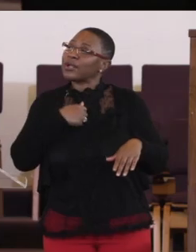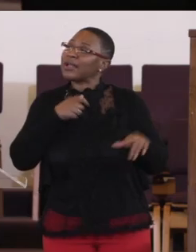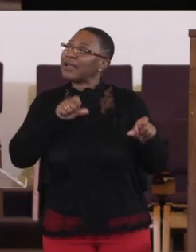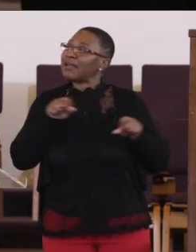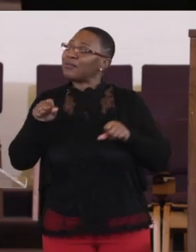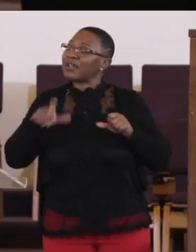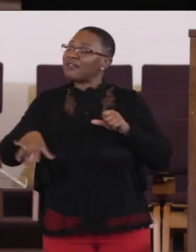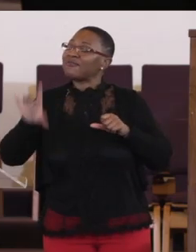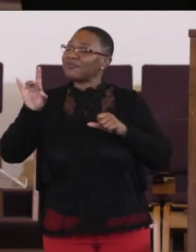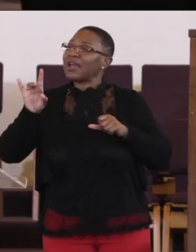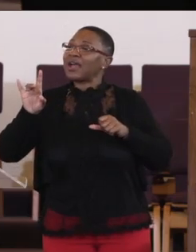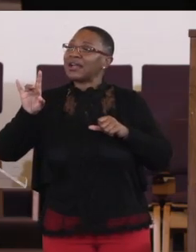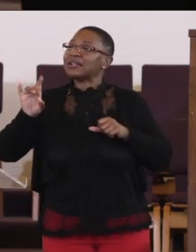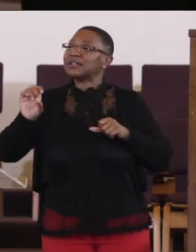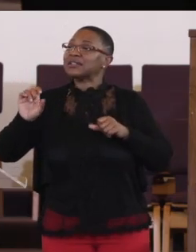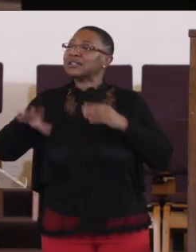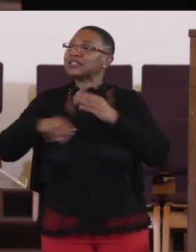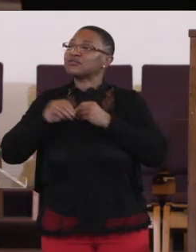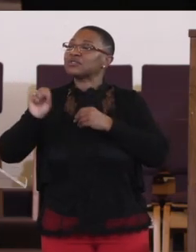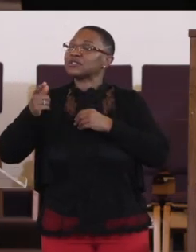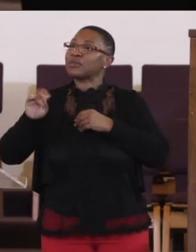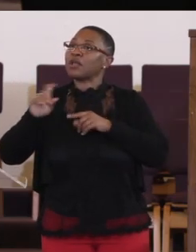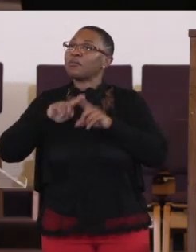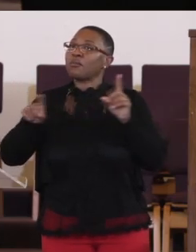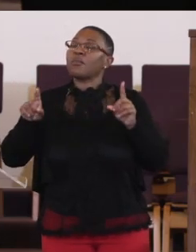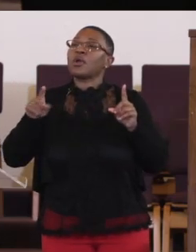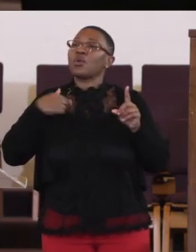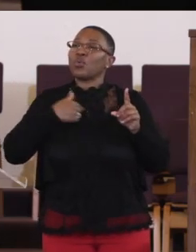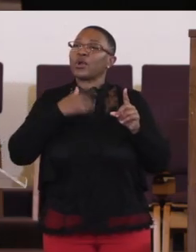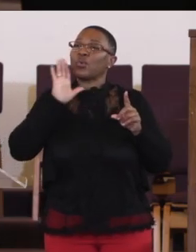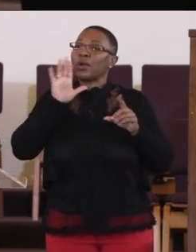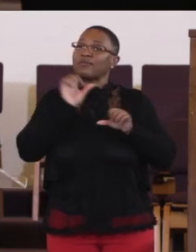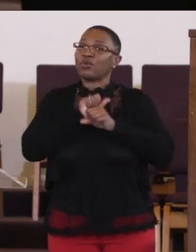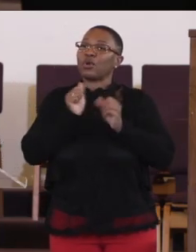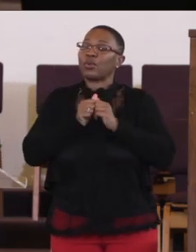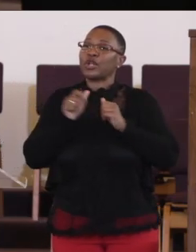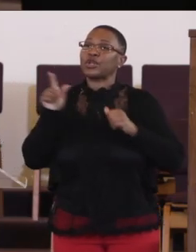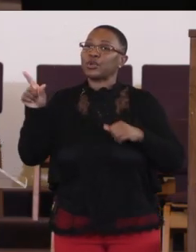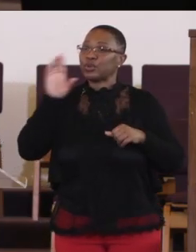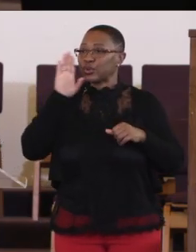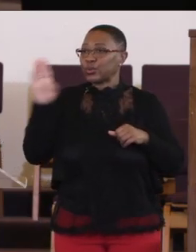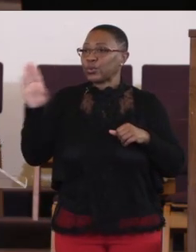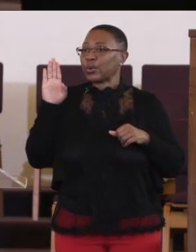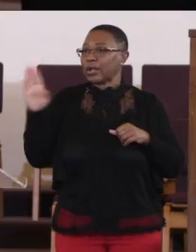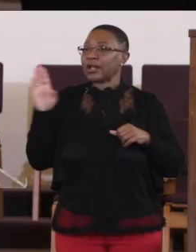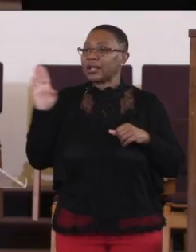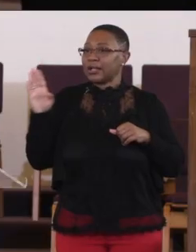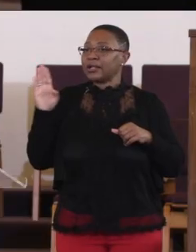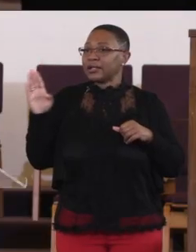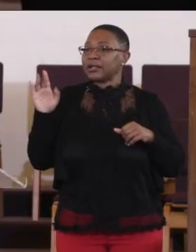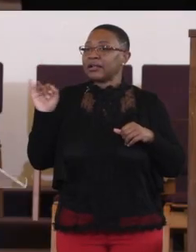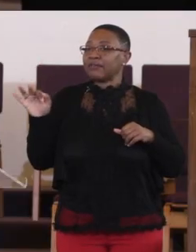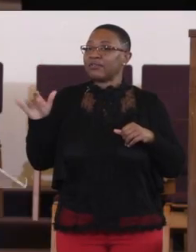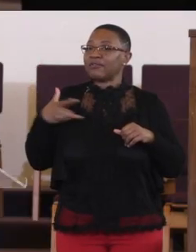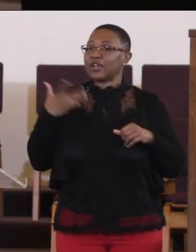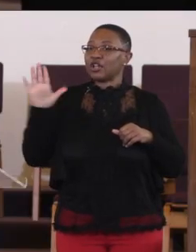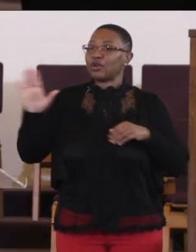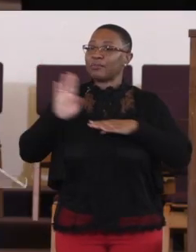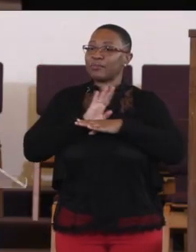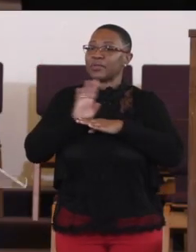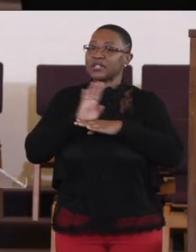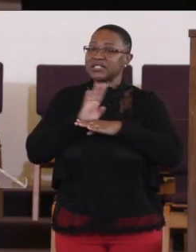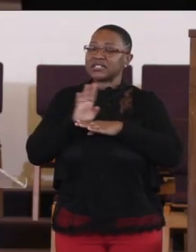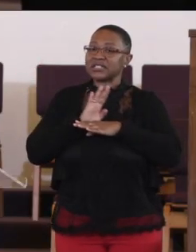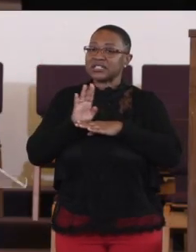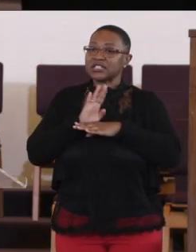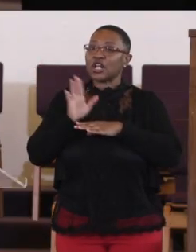additional spaces. I think what we would have to do is kind of work with you directly if you feel that your business is going to attract